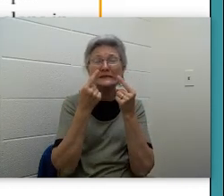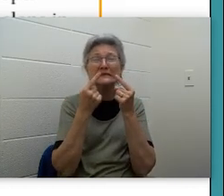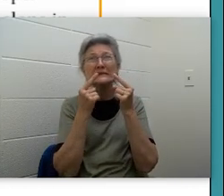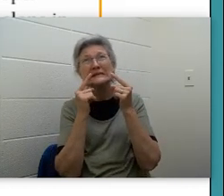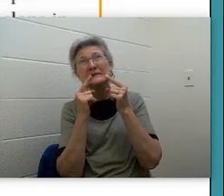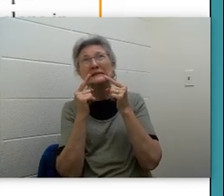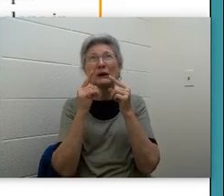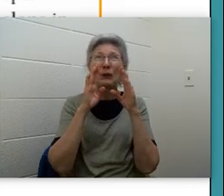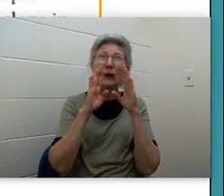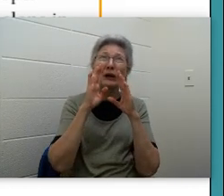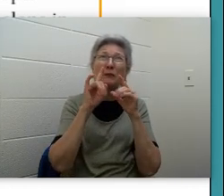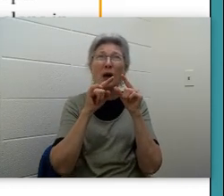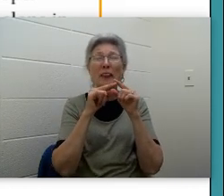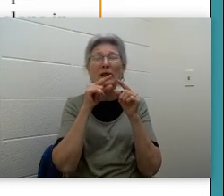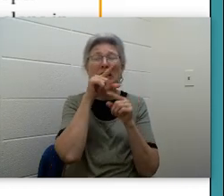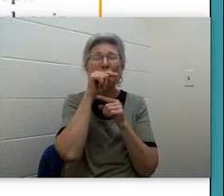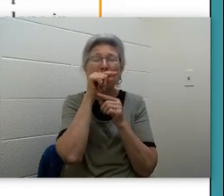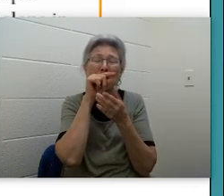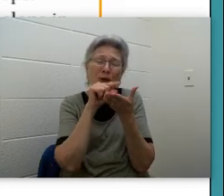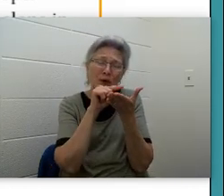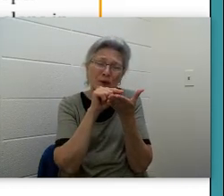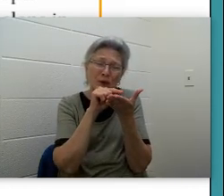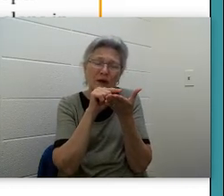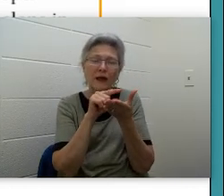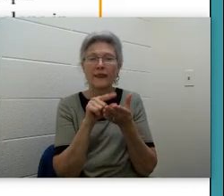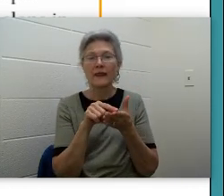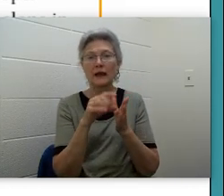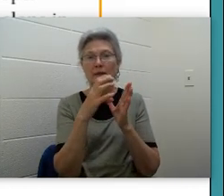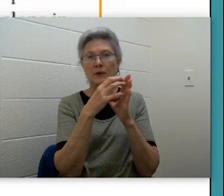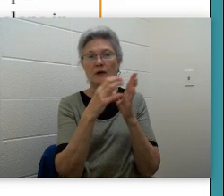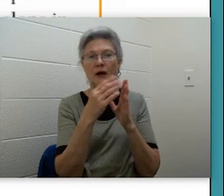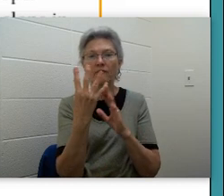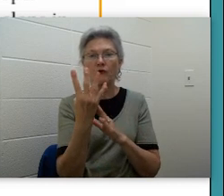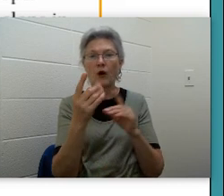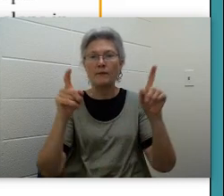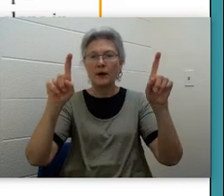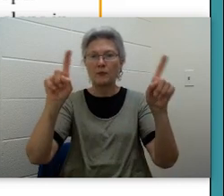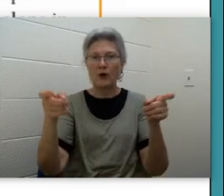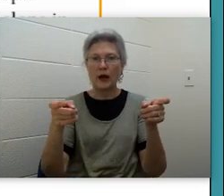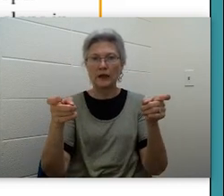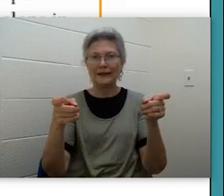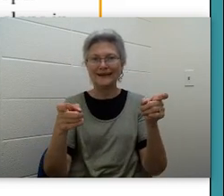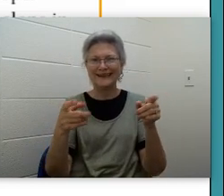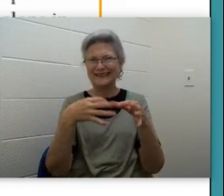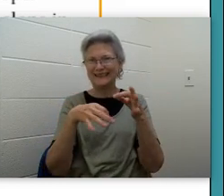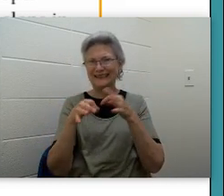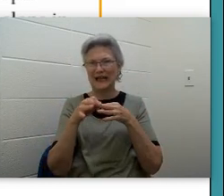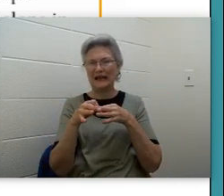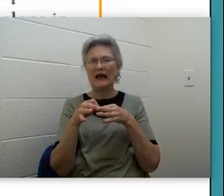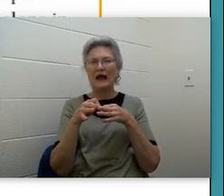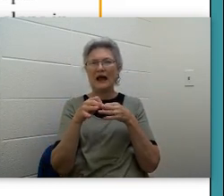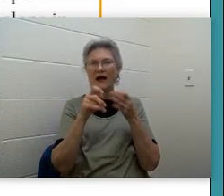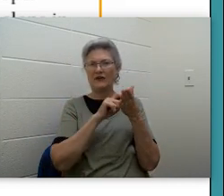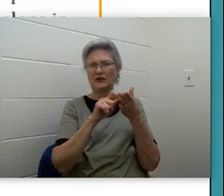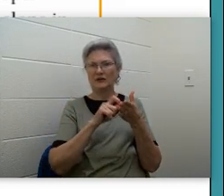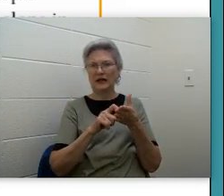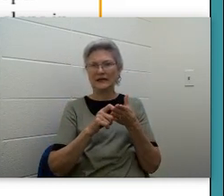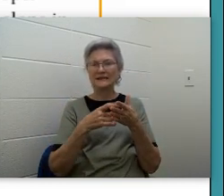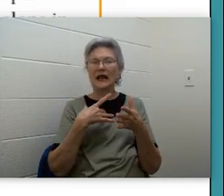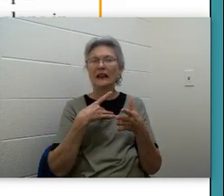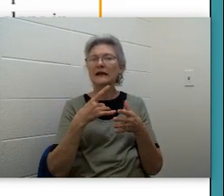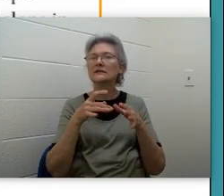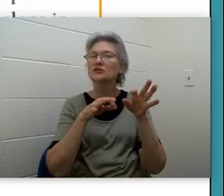bird. Then in paragraph 4, I put a bracket instead of paragraph 4 because I liked